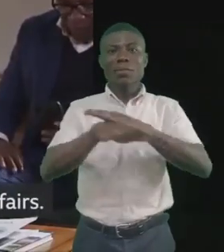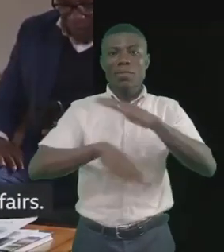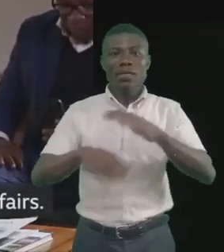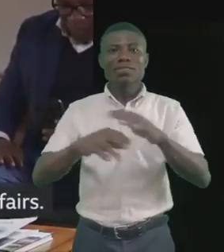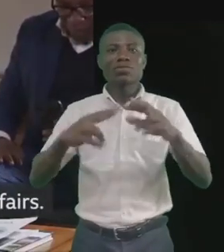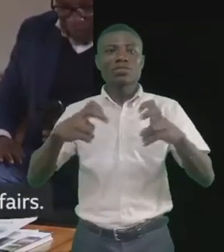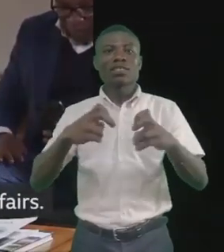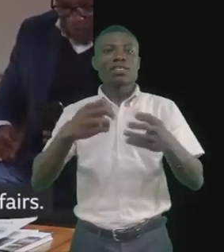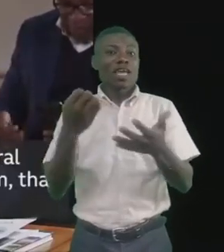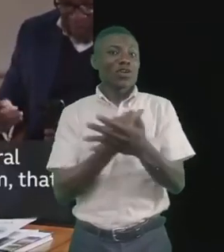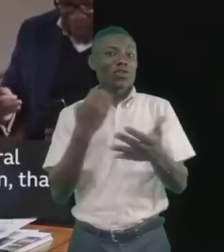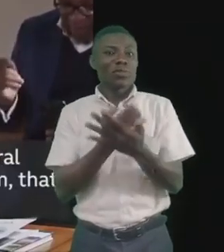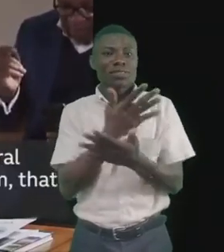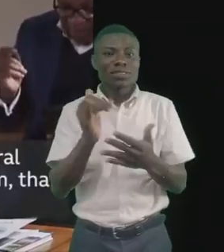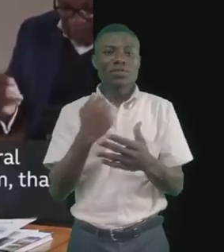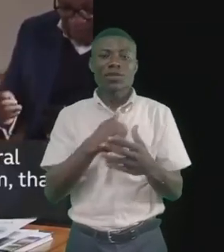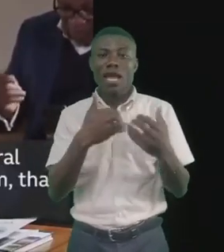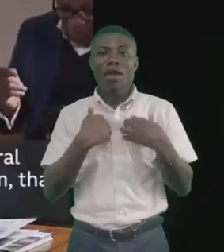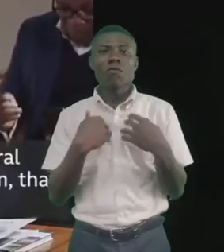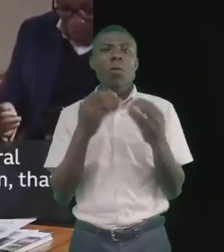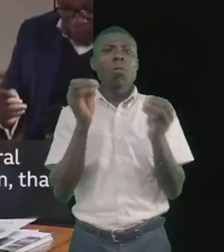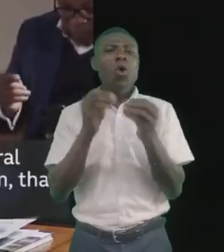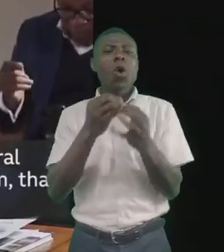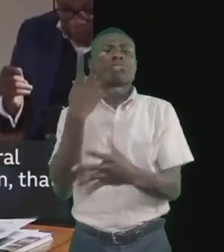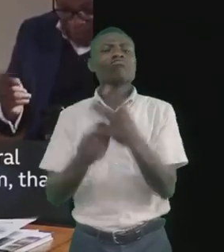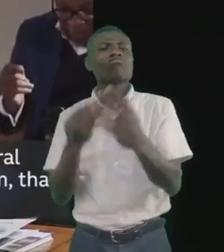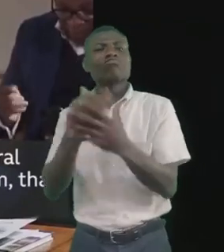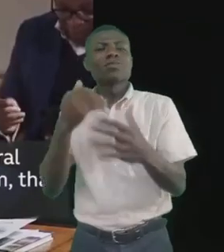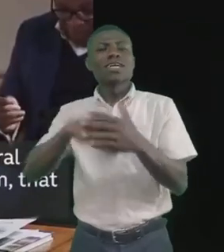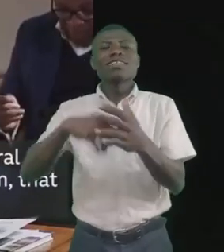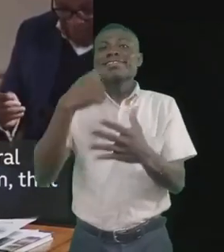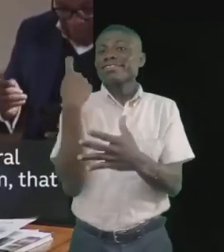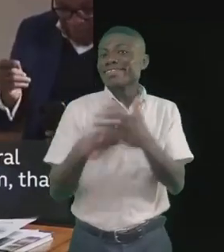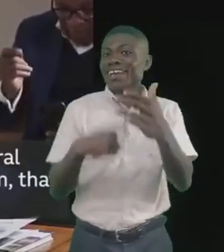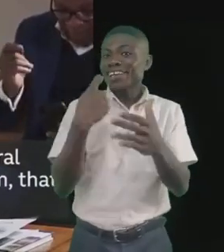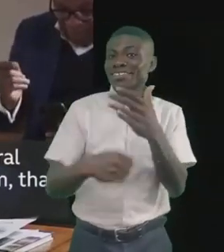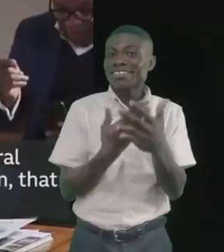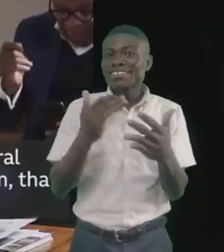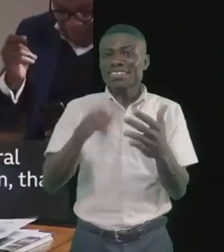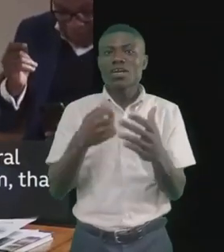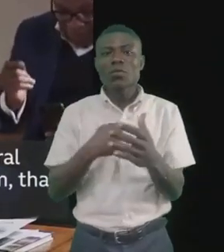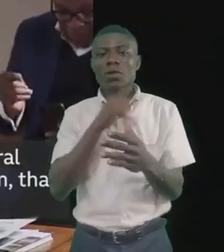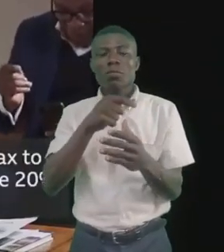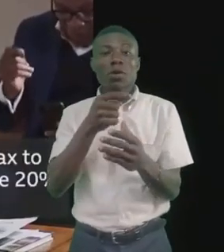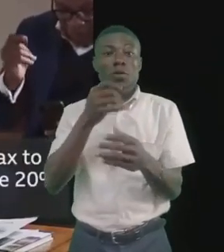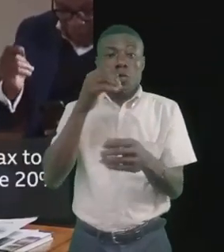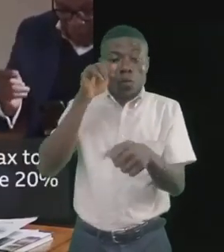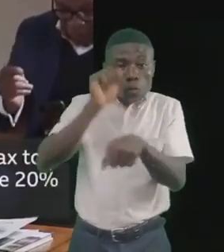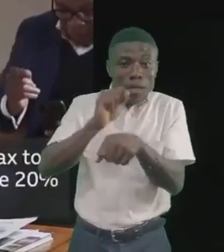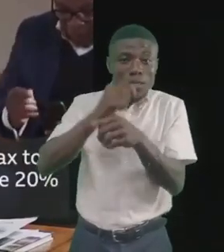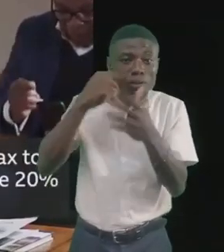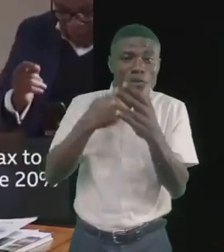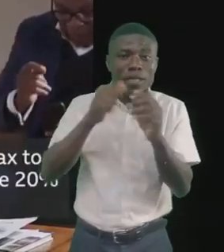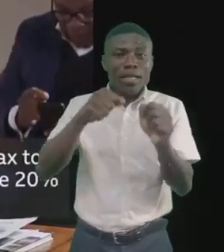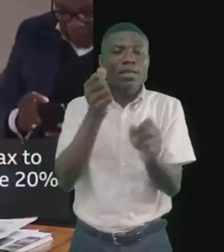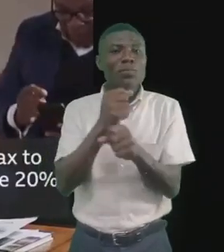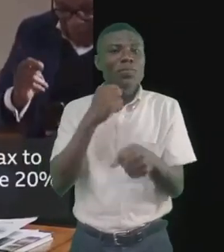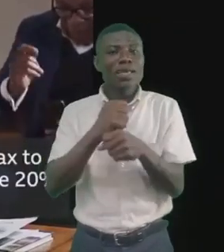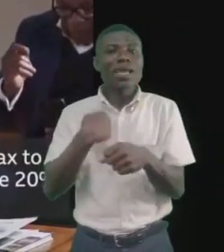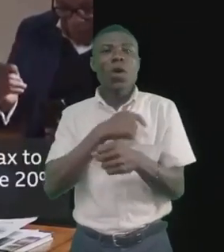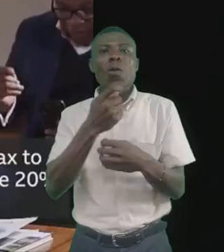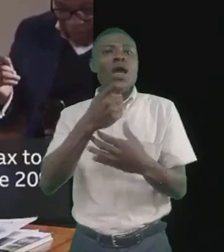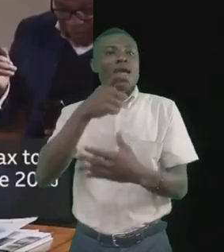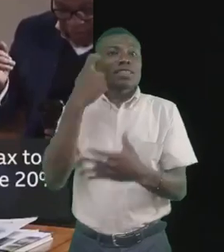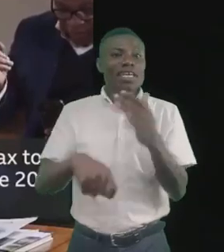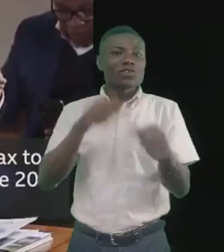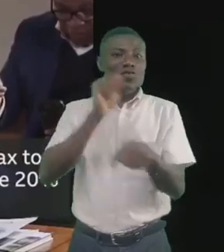for Economic Affairs. He says there are several loopholes in our tax system that if they are plugged, will be able to raise our tax